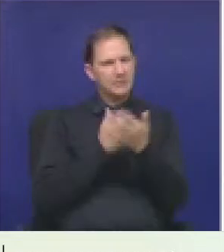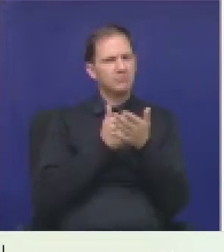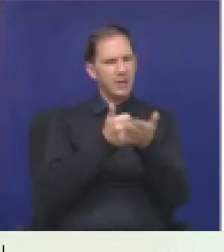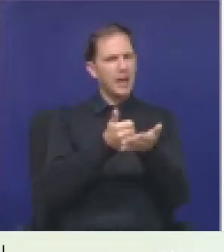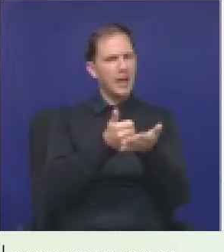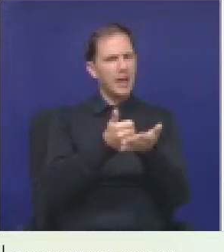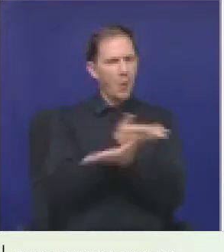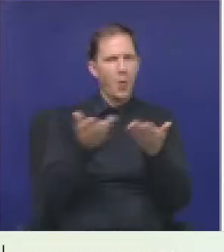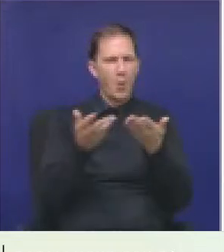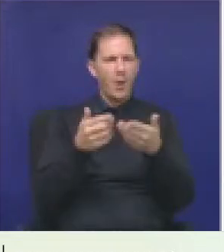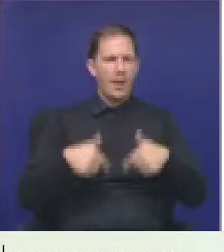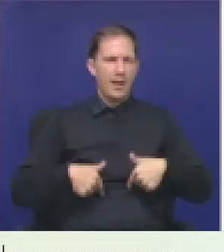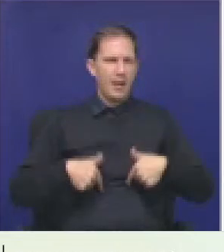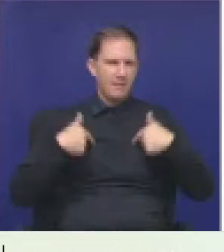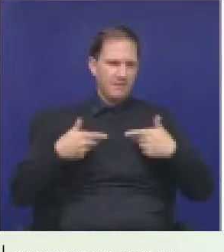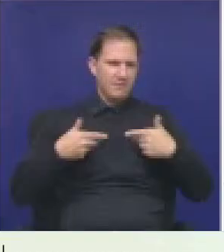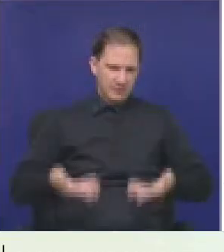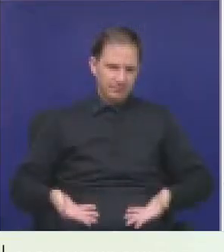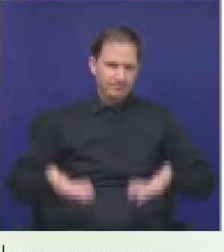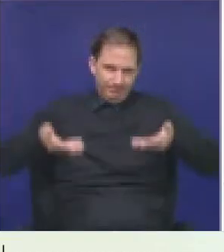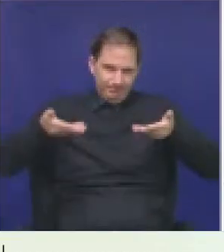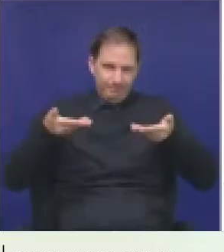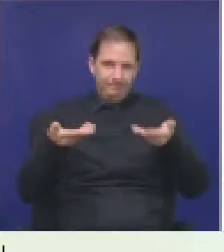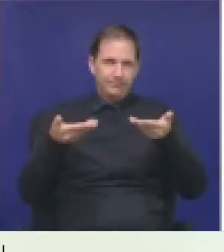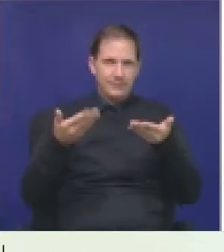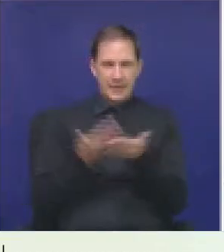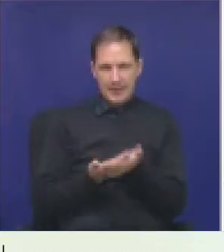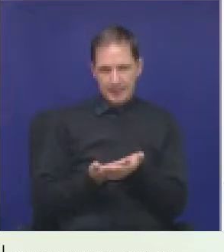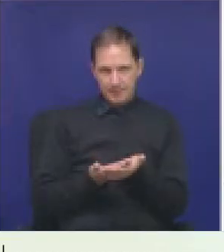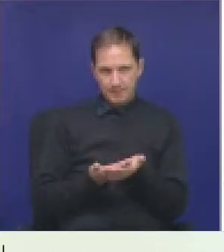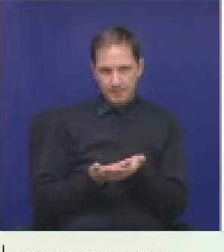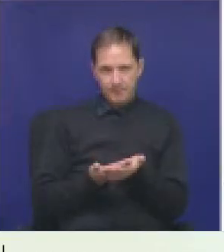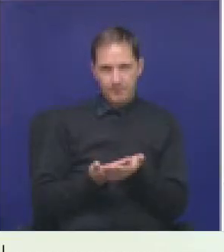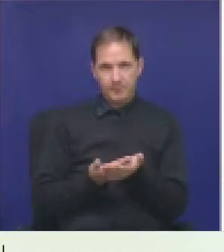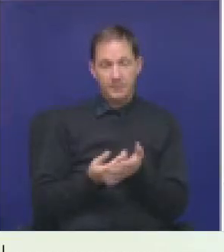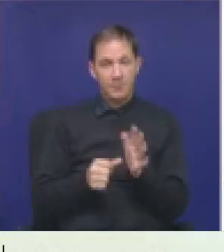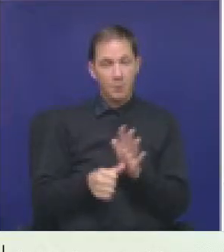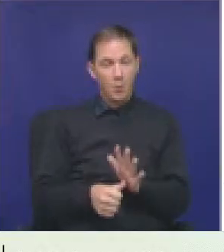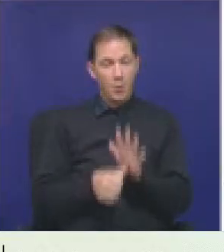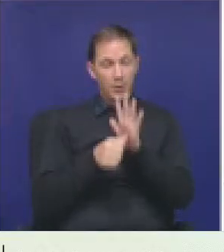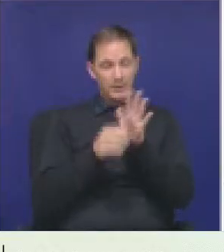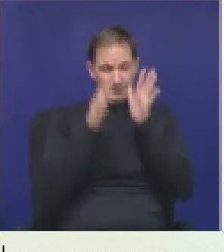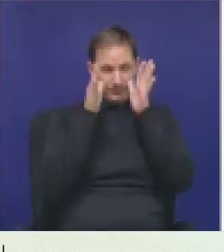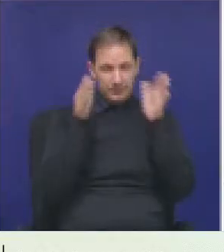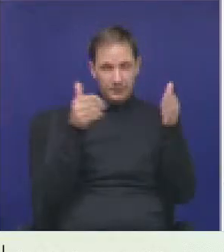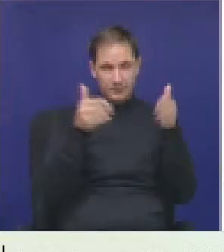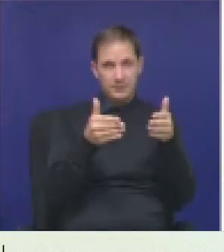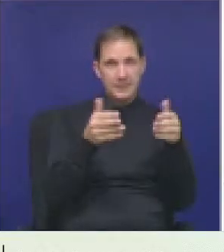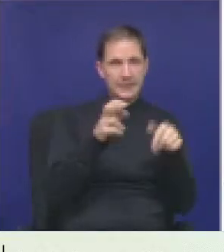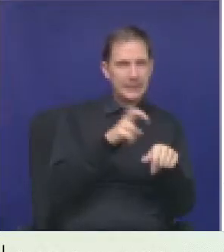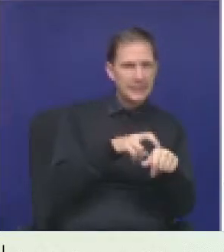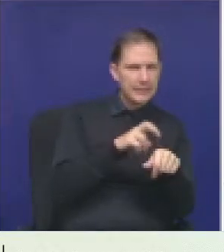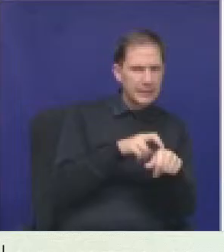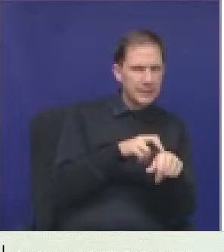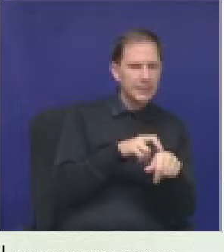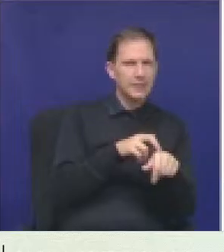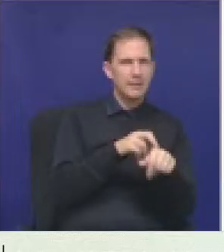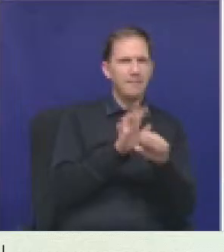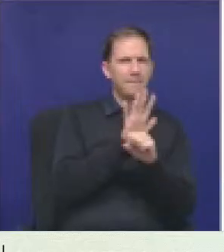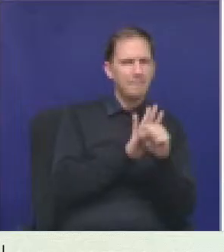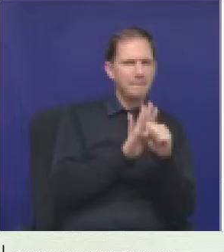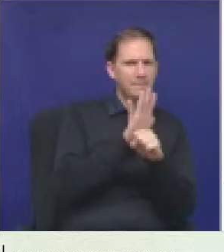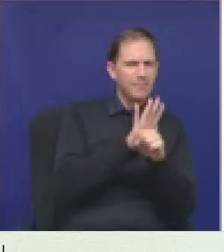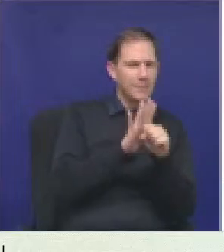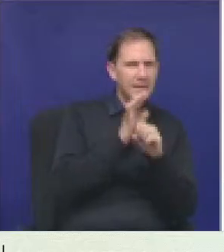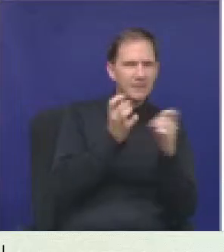statistics in that attainment of this apex priority is to be able to be the guiding light of where